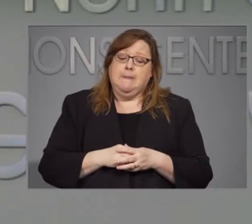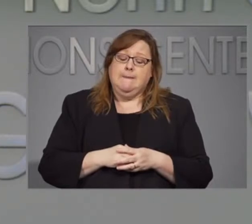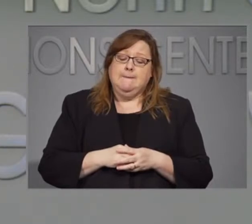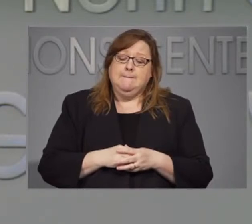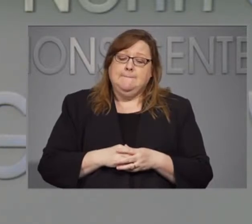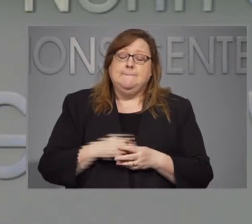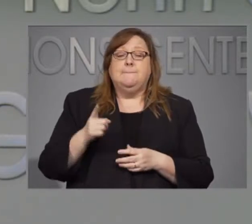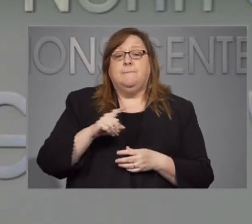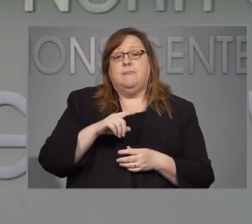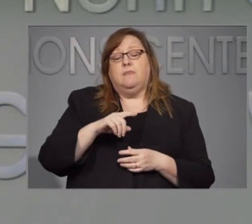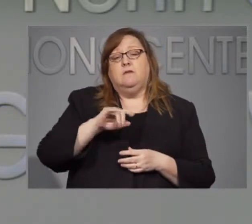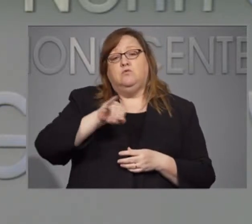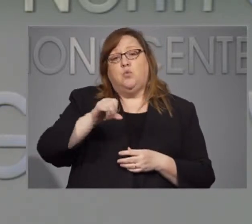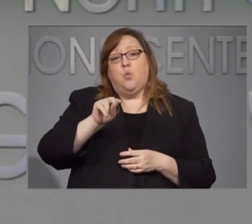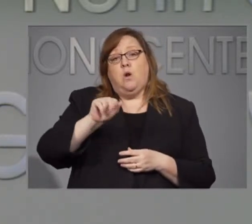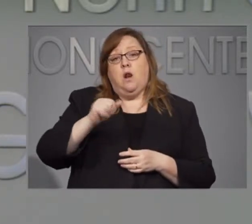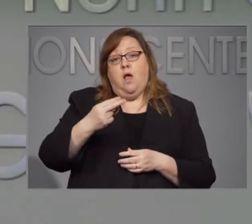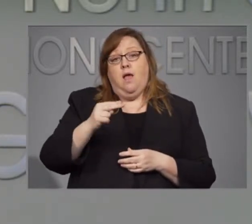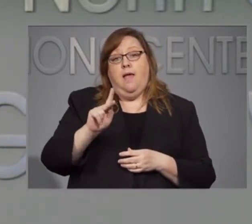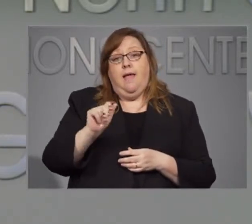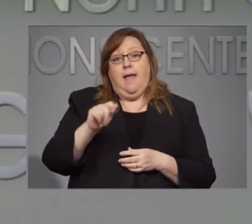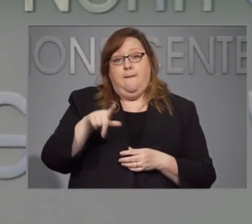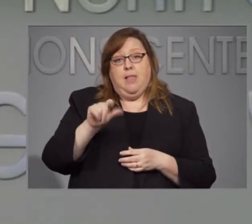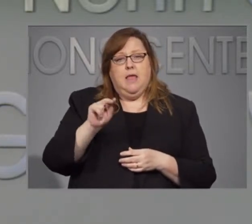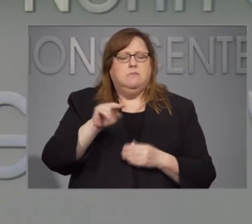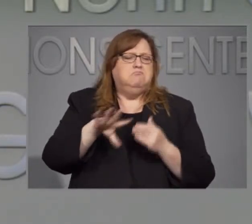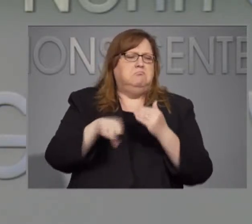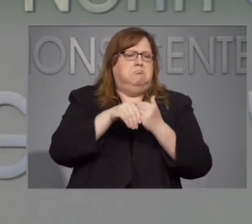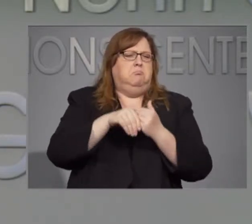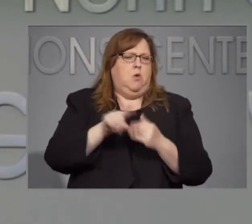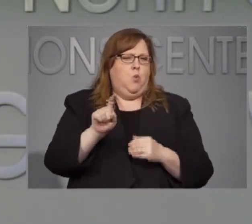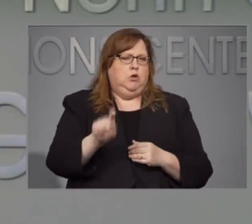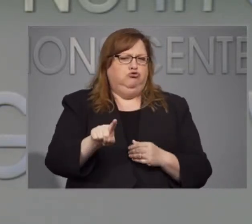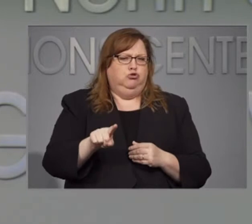Follow-up from Jonah Kaplan, ABC 11.